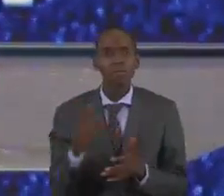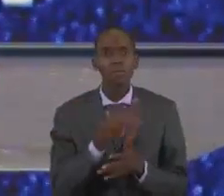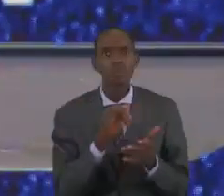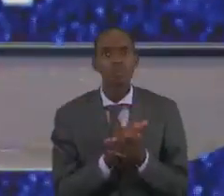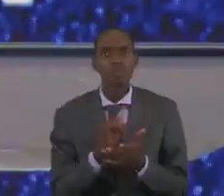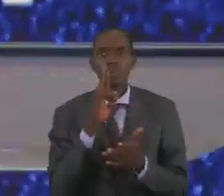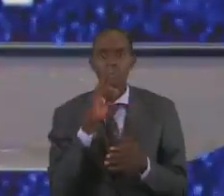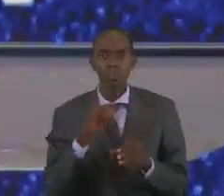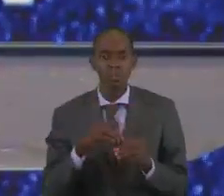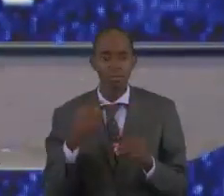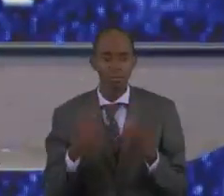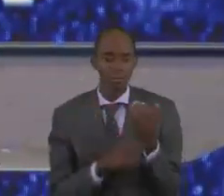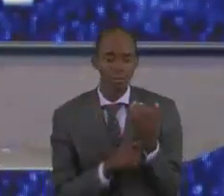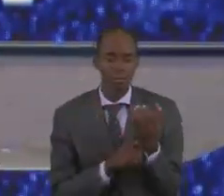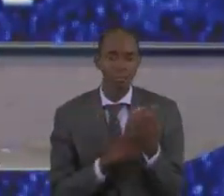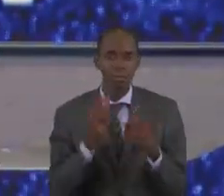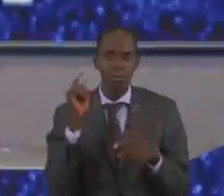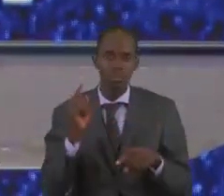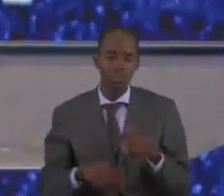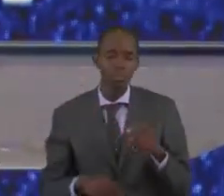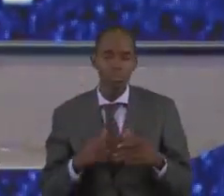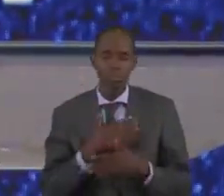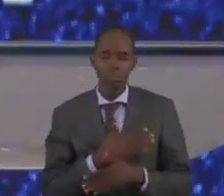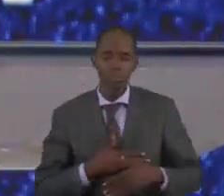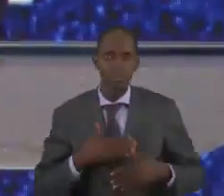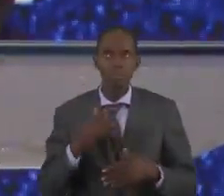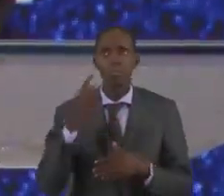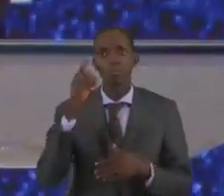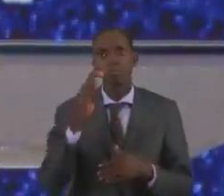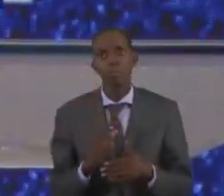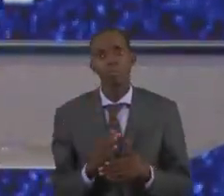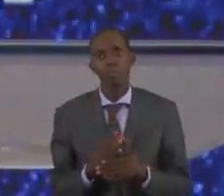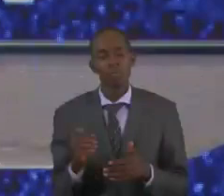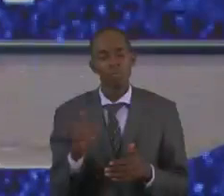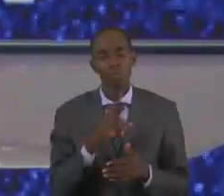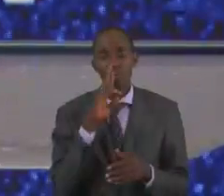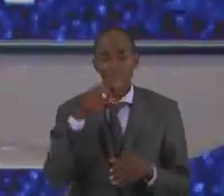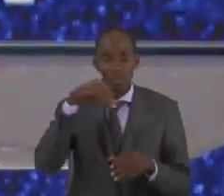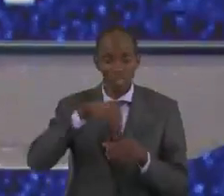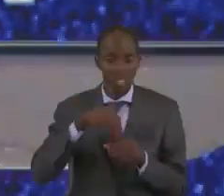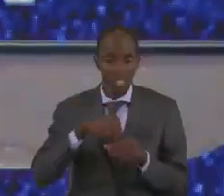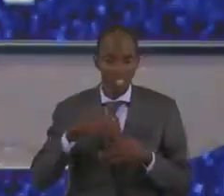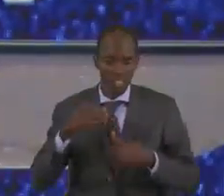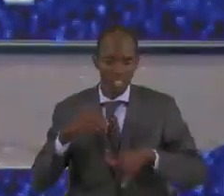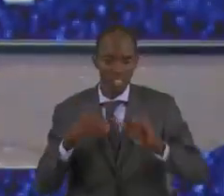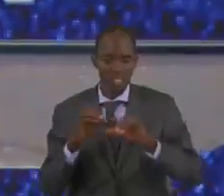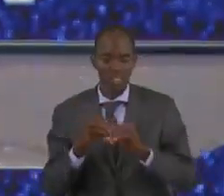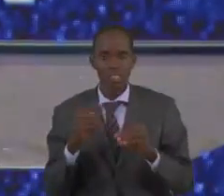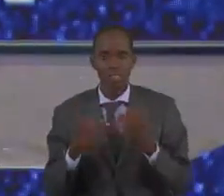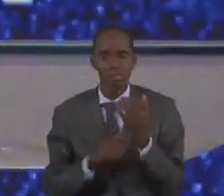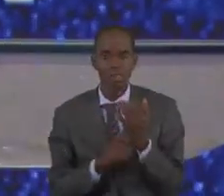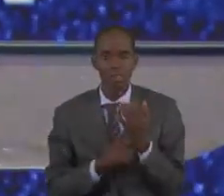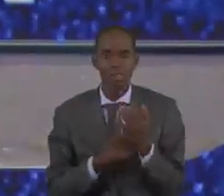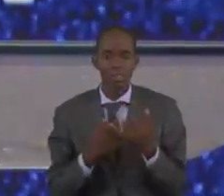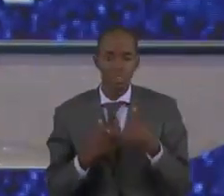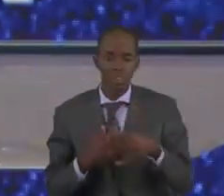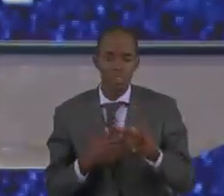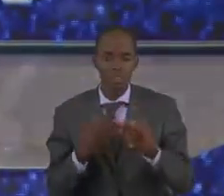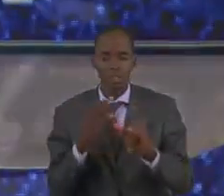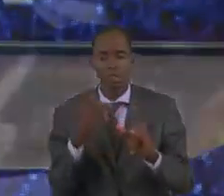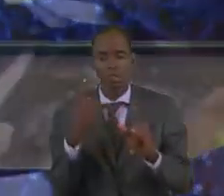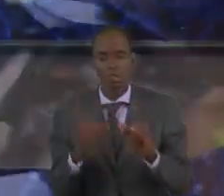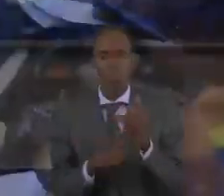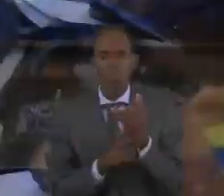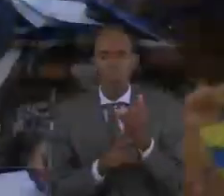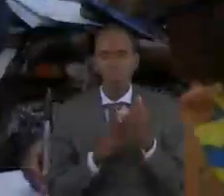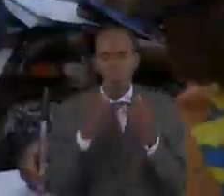flesh cannot please God. They're in the flesh. They're of the flesh. They think of